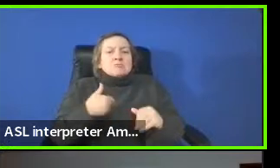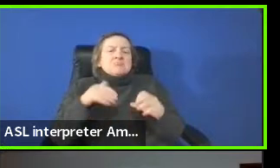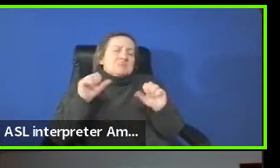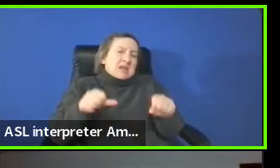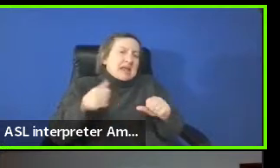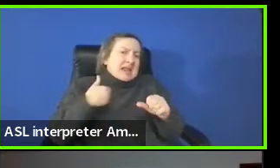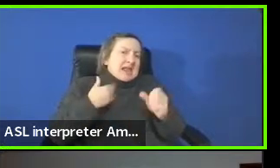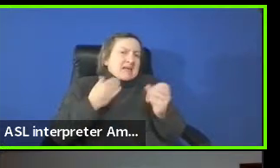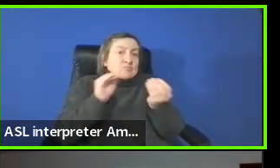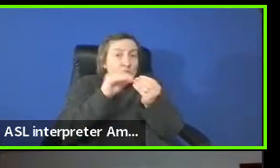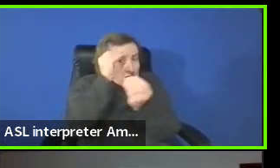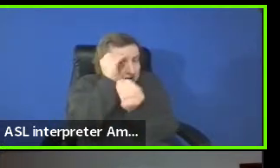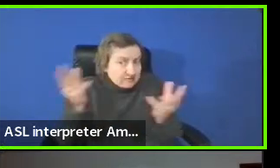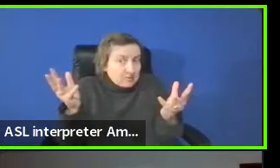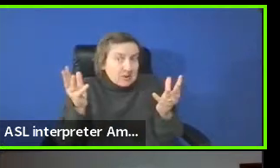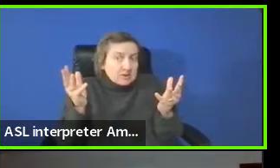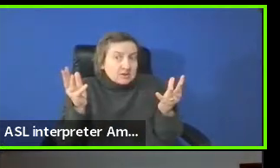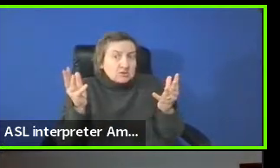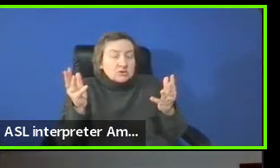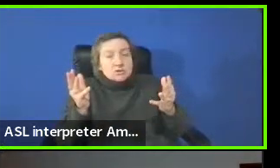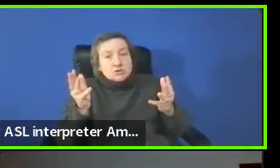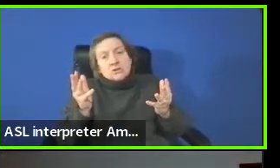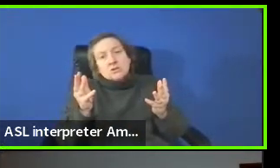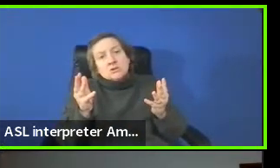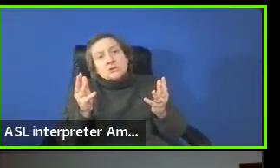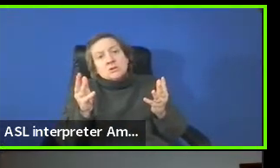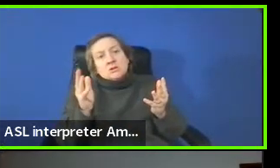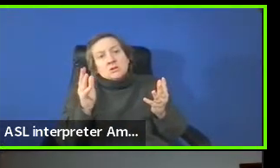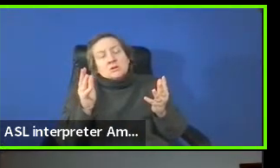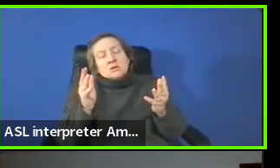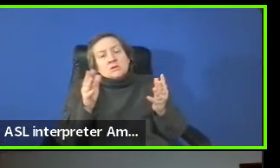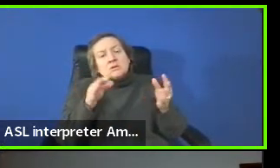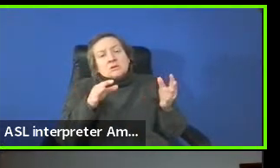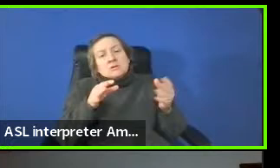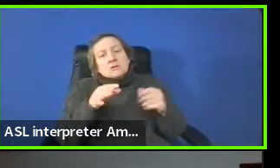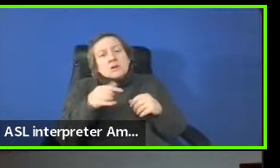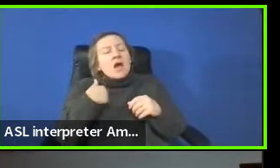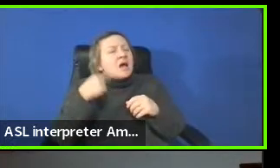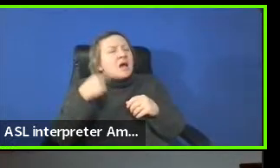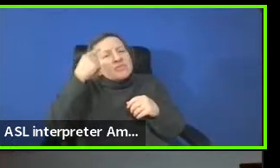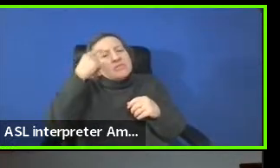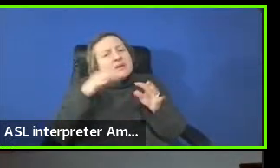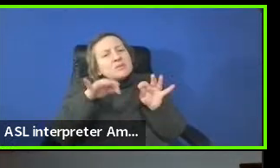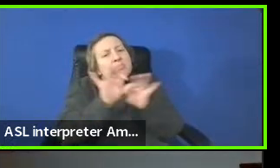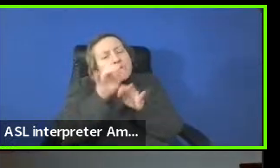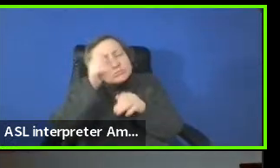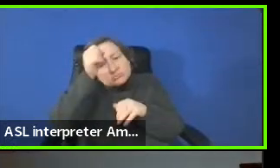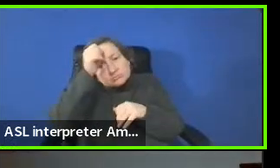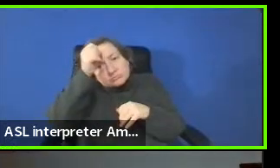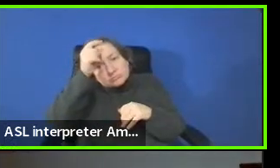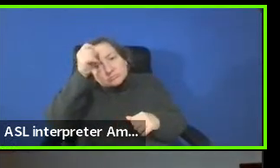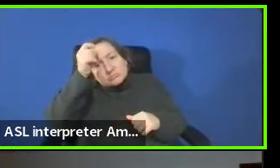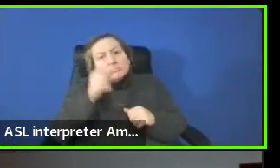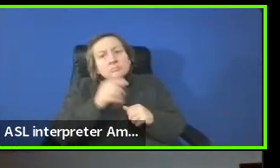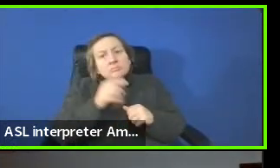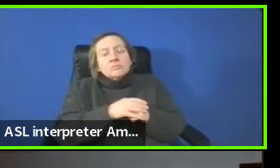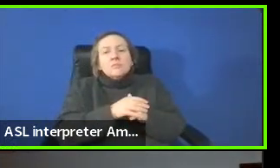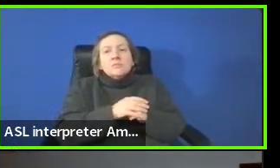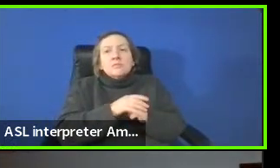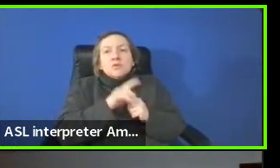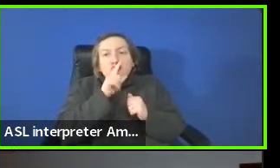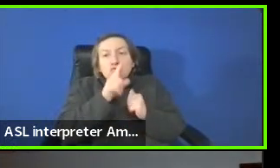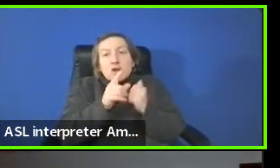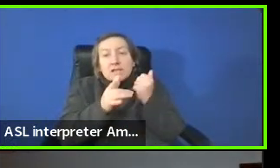information as possible. I think it's important to note that the real